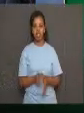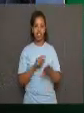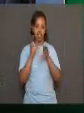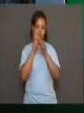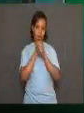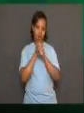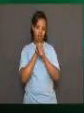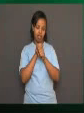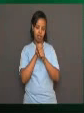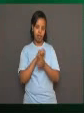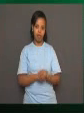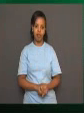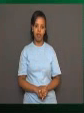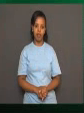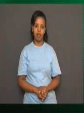Time's up.